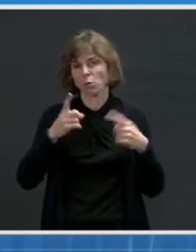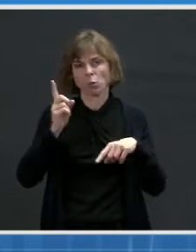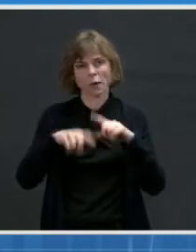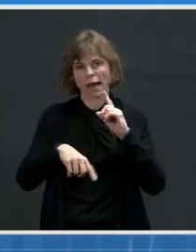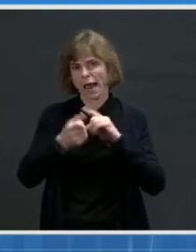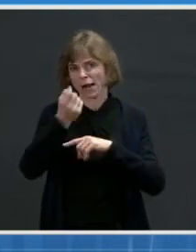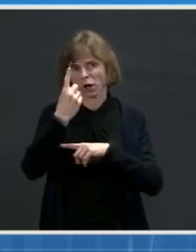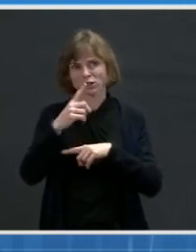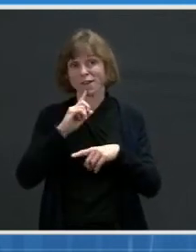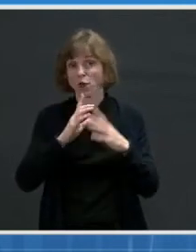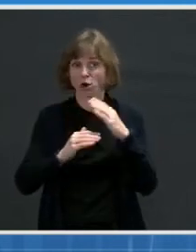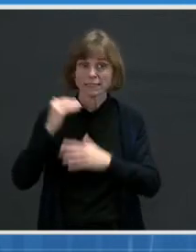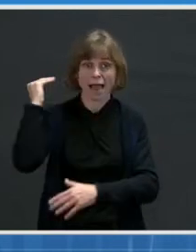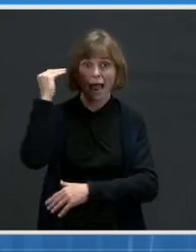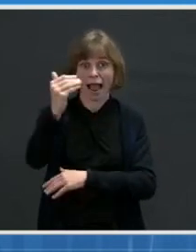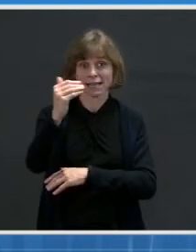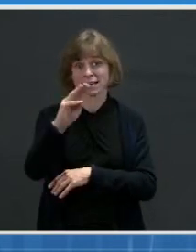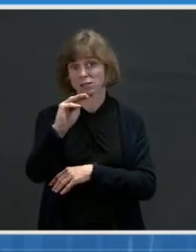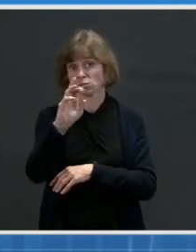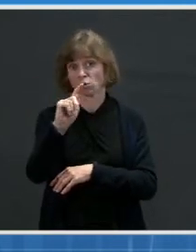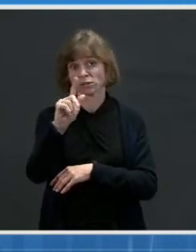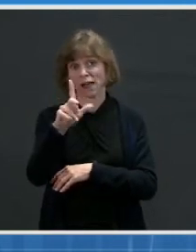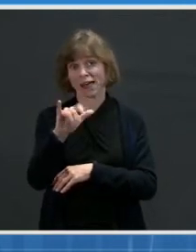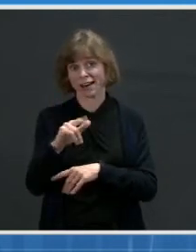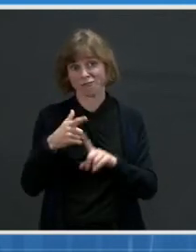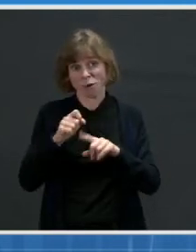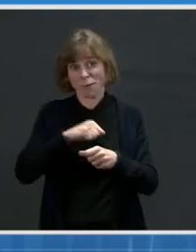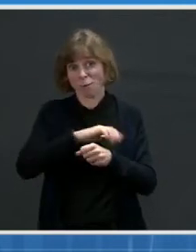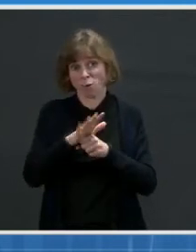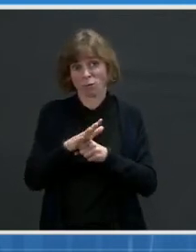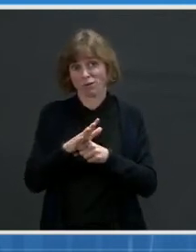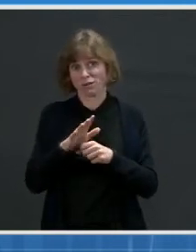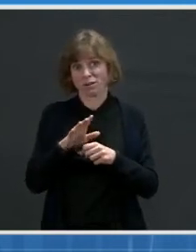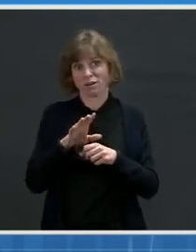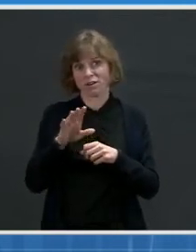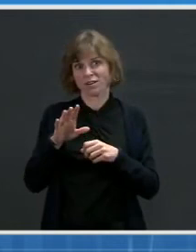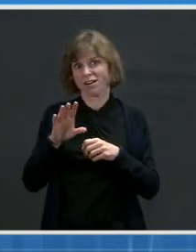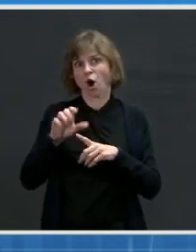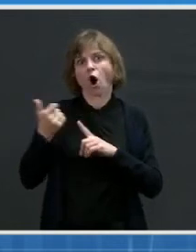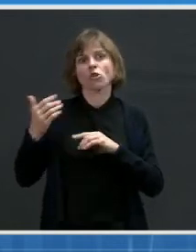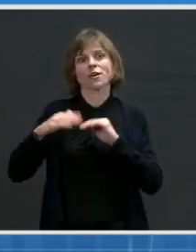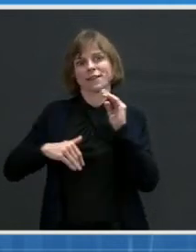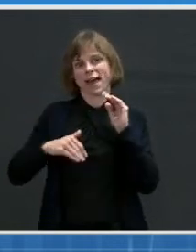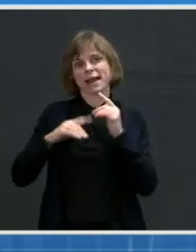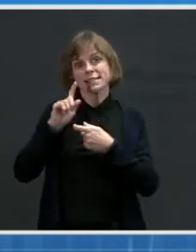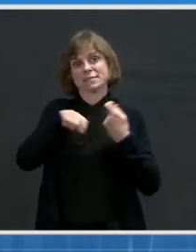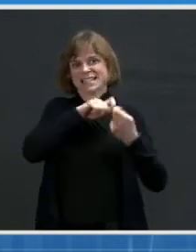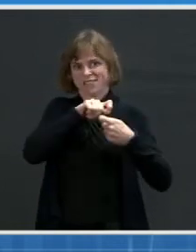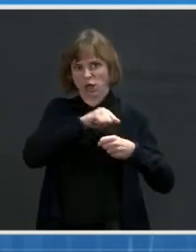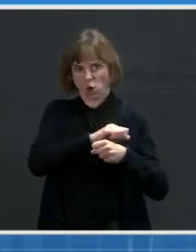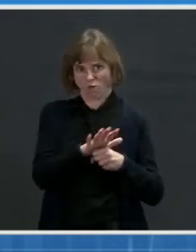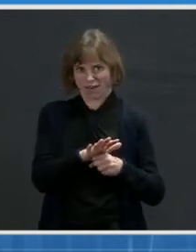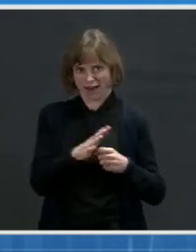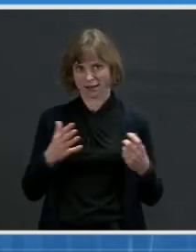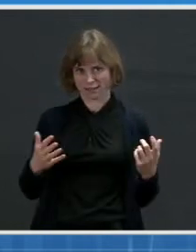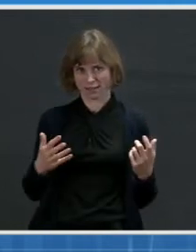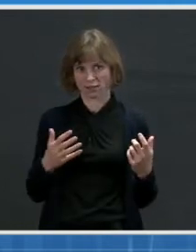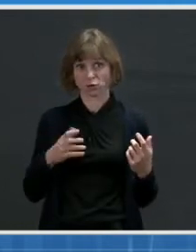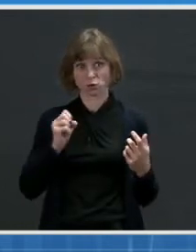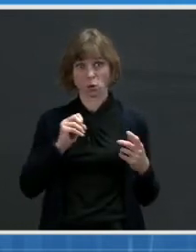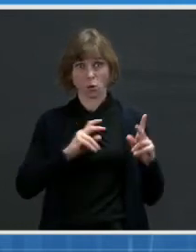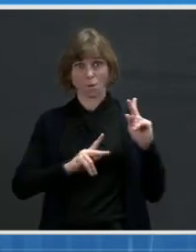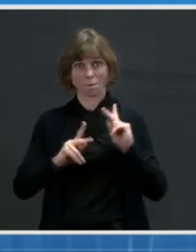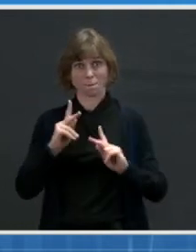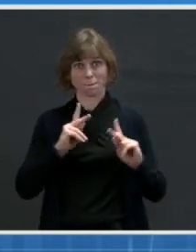has been excess mortality from this pandemic outside of COVID-19 specifically. So people who delayed in